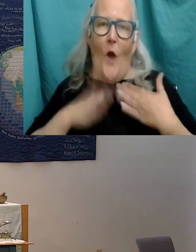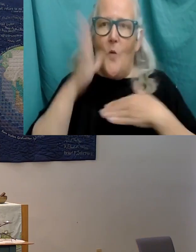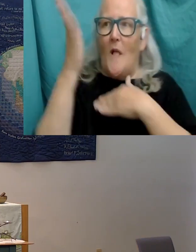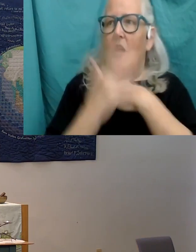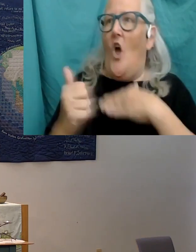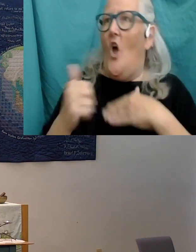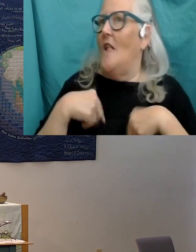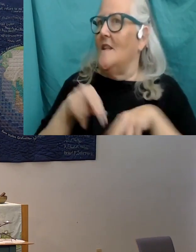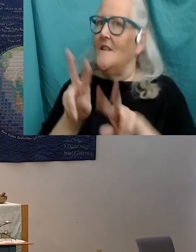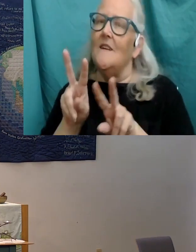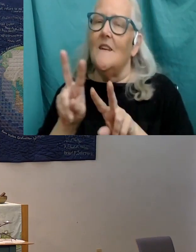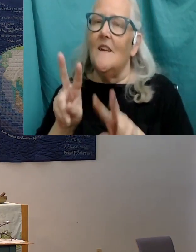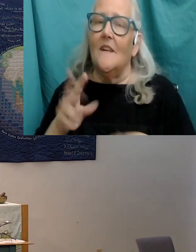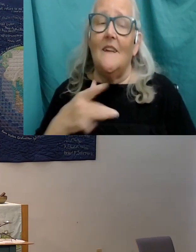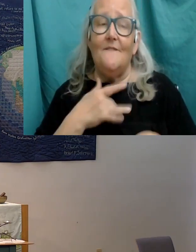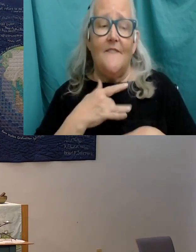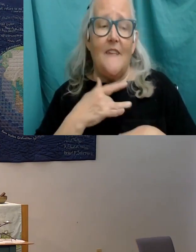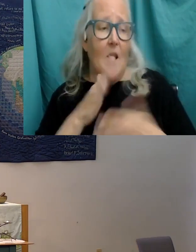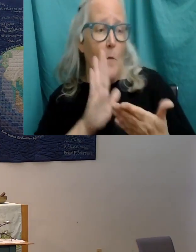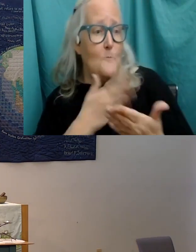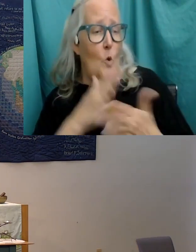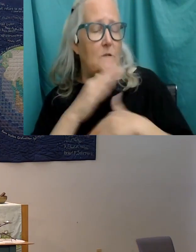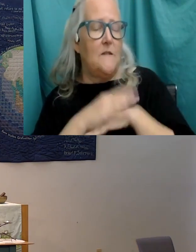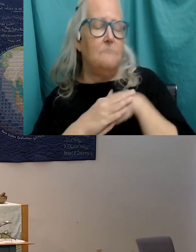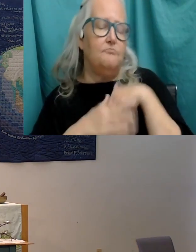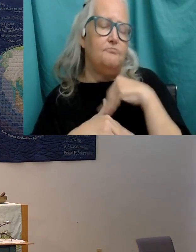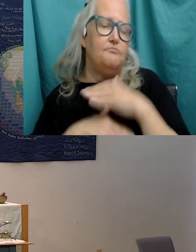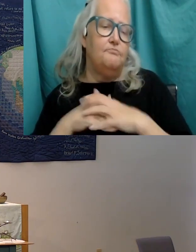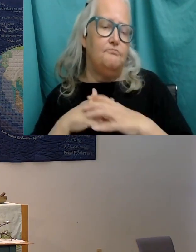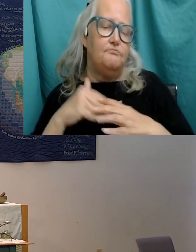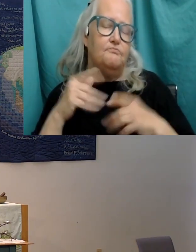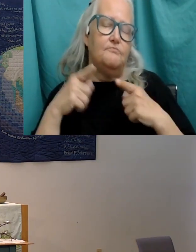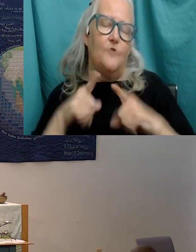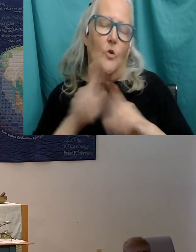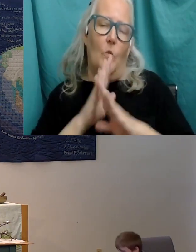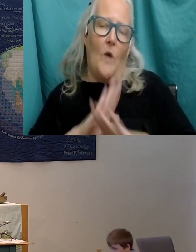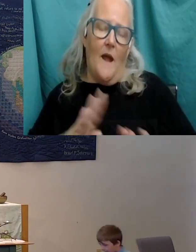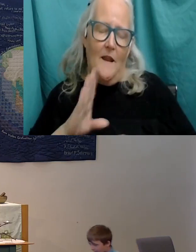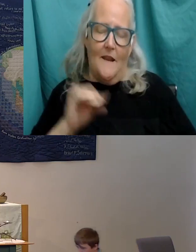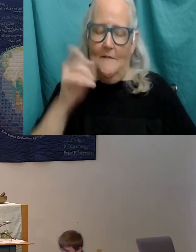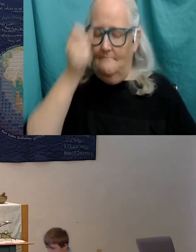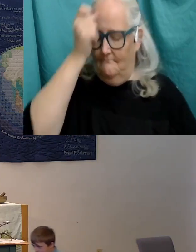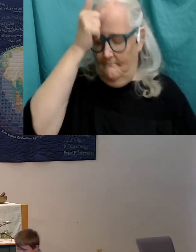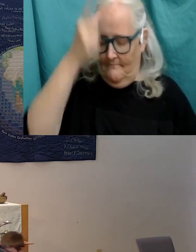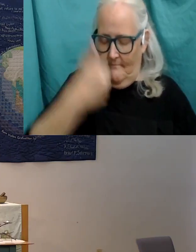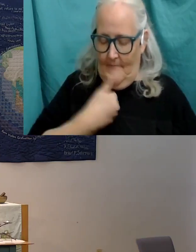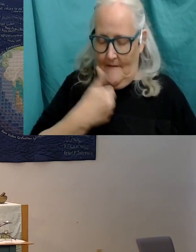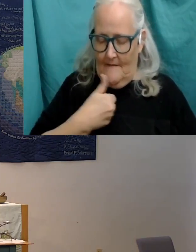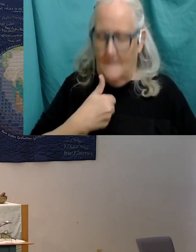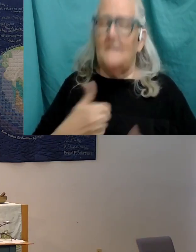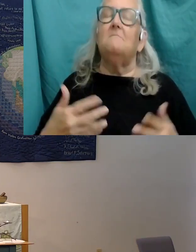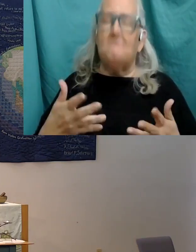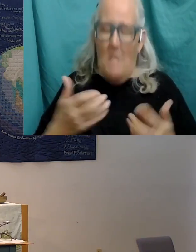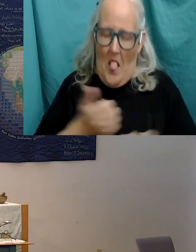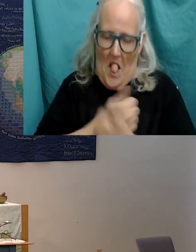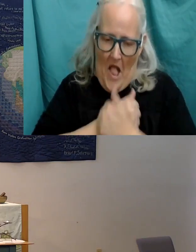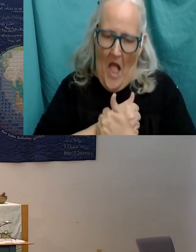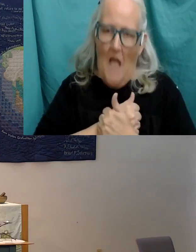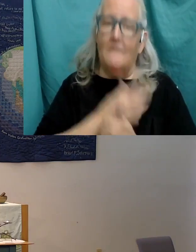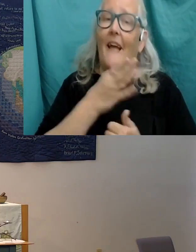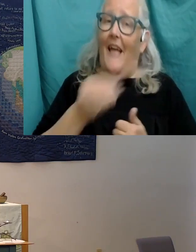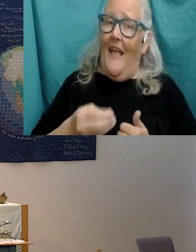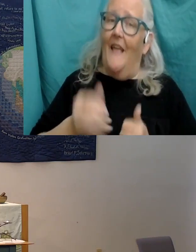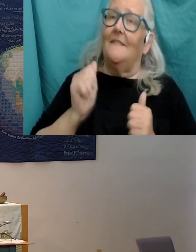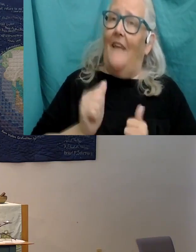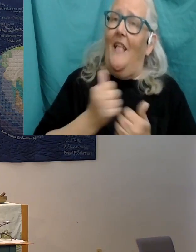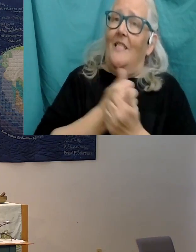create in our quiet moments, and know ourselves to be loved and capable of loving. May we rest